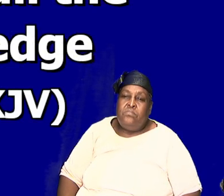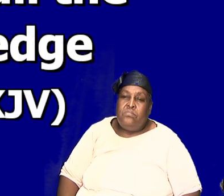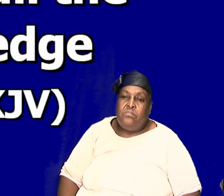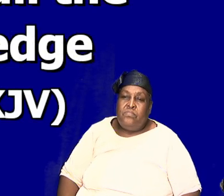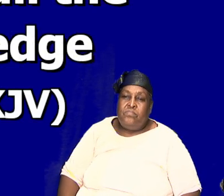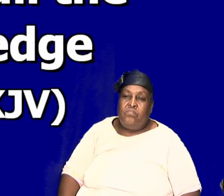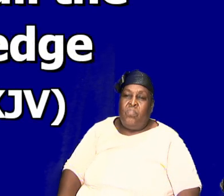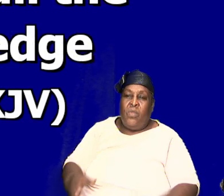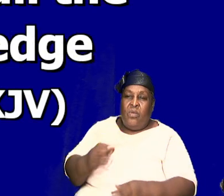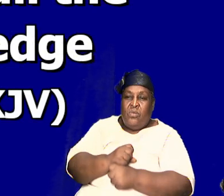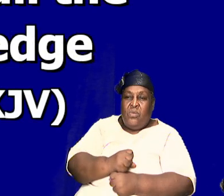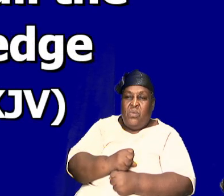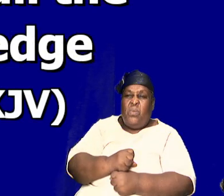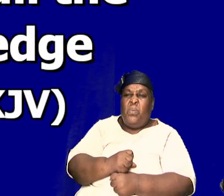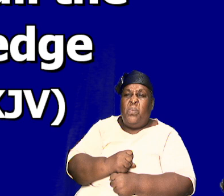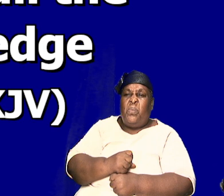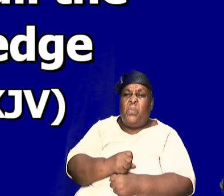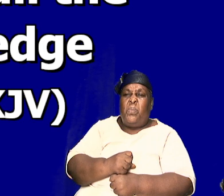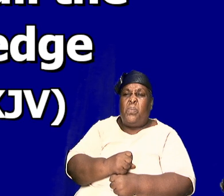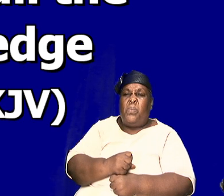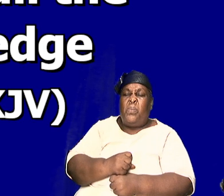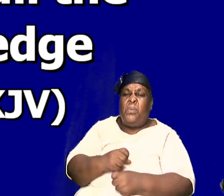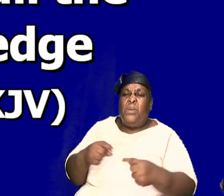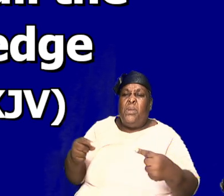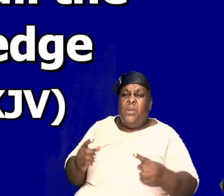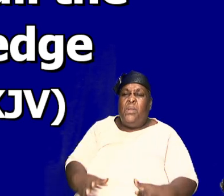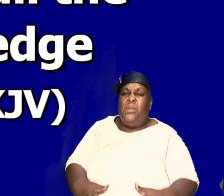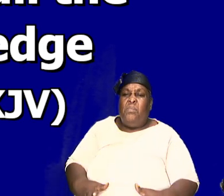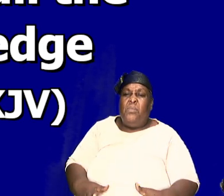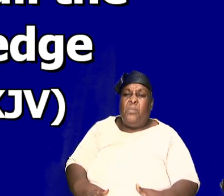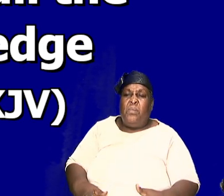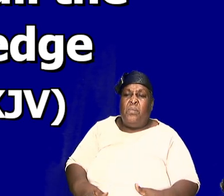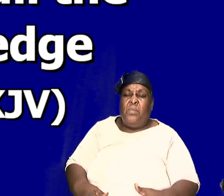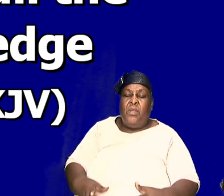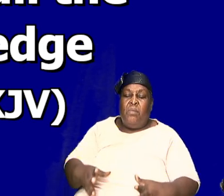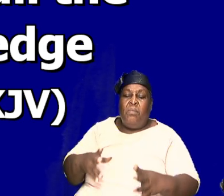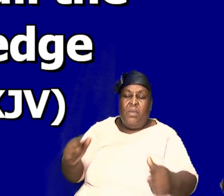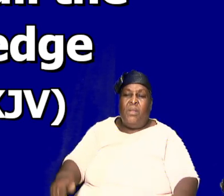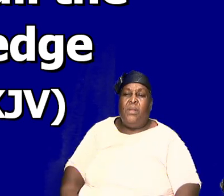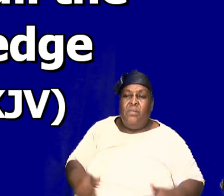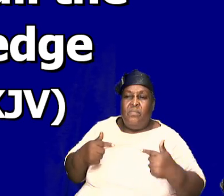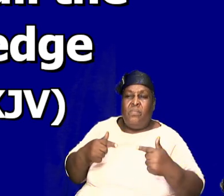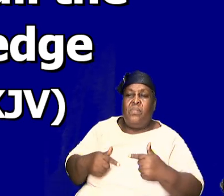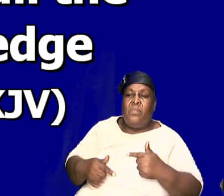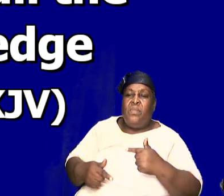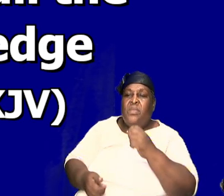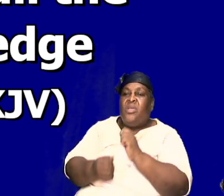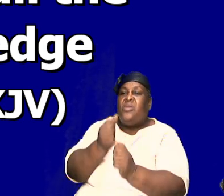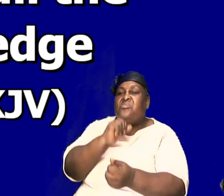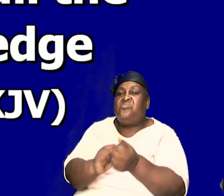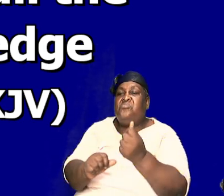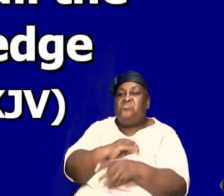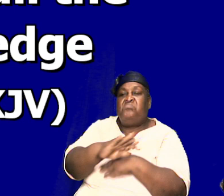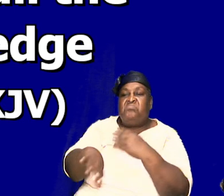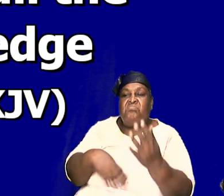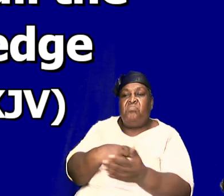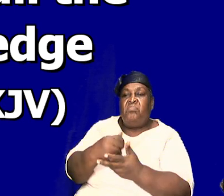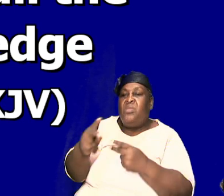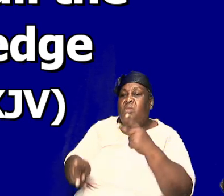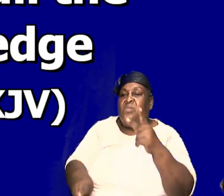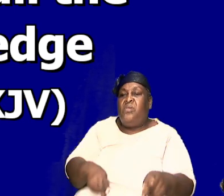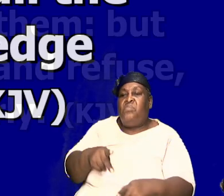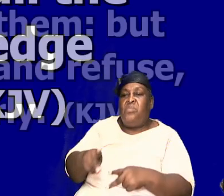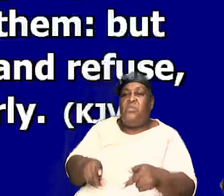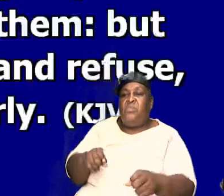And he took over King of the Amalekites alive and utterly destroyed all the people with the edge